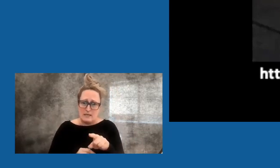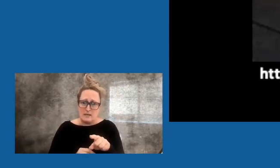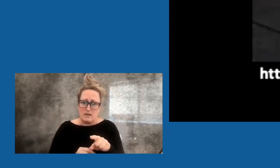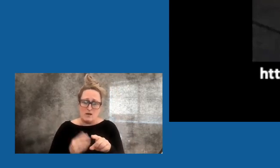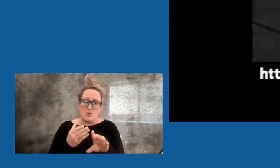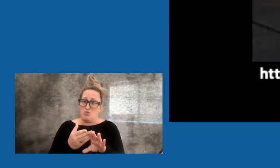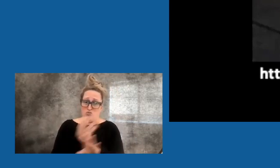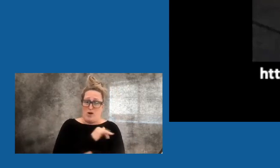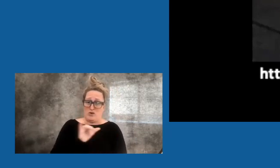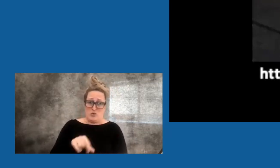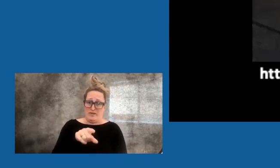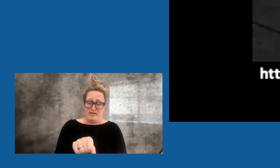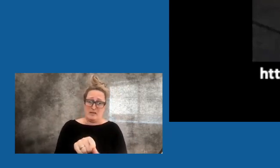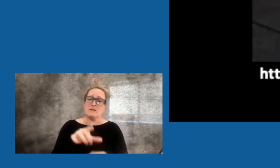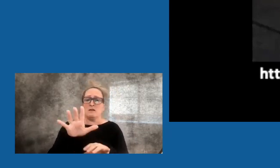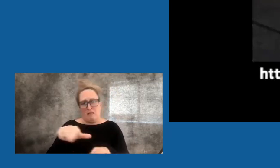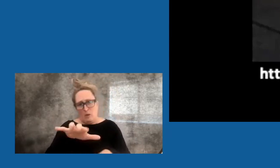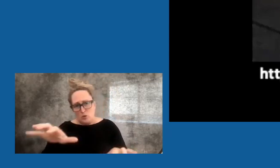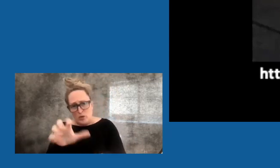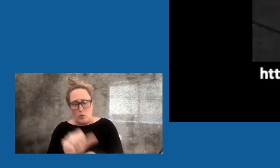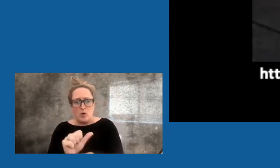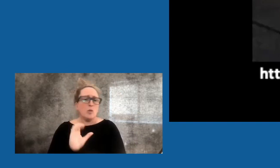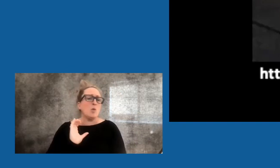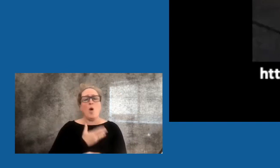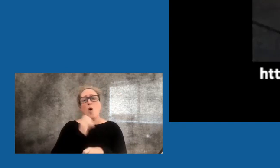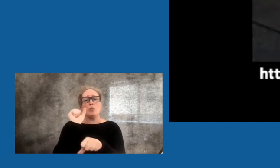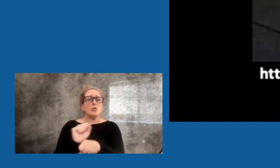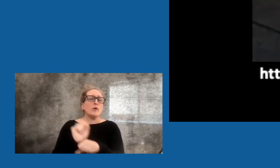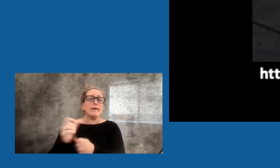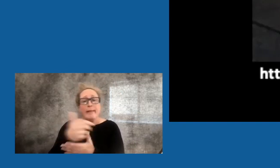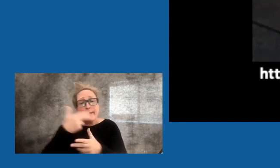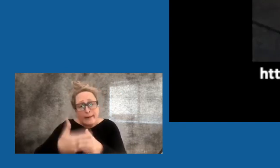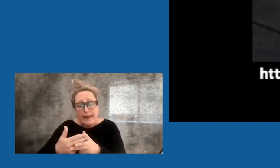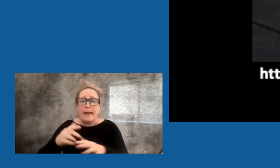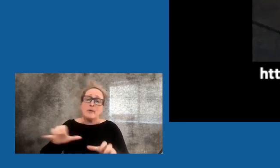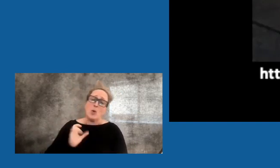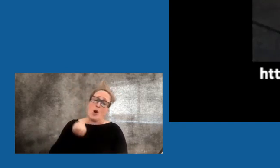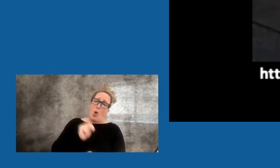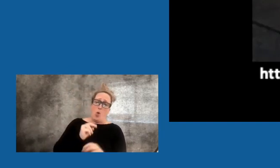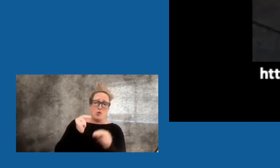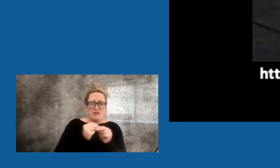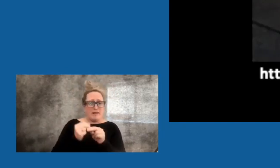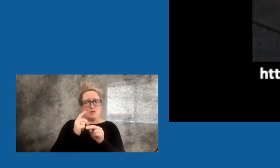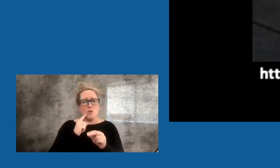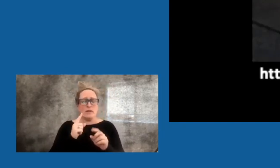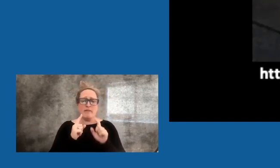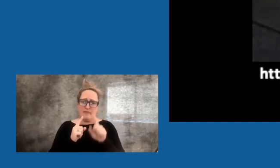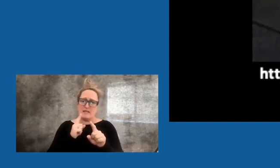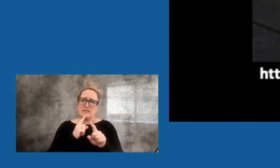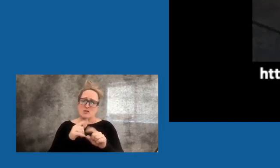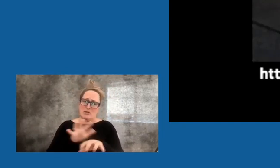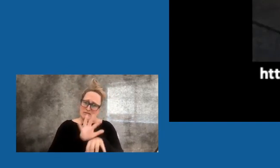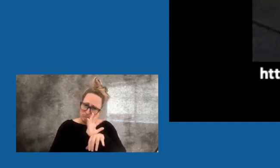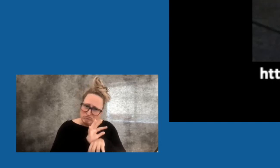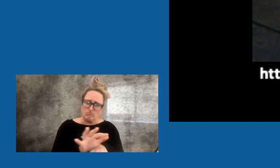Prior to doing this and having them do the work, we were all working to collect names and do our own slides. And so this is a very